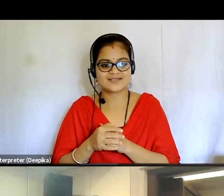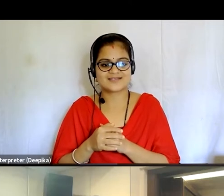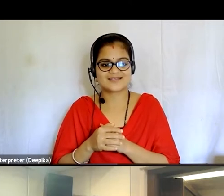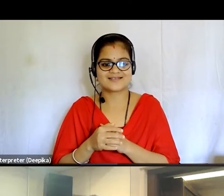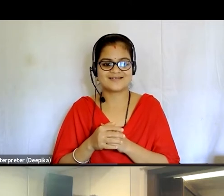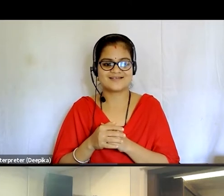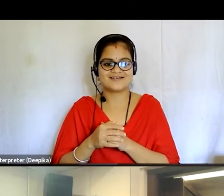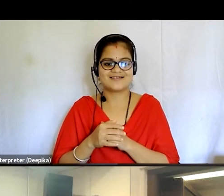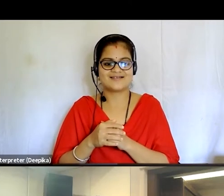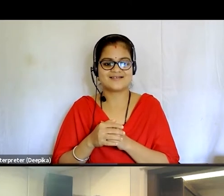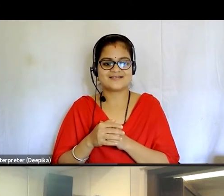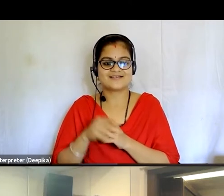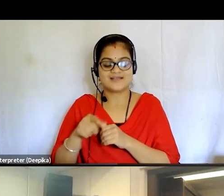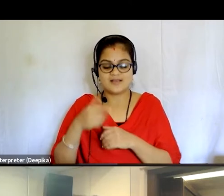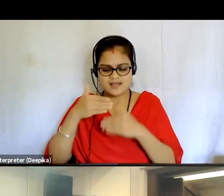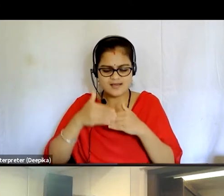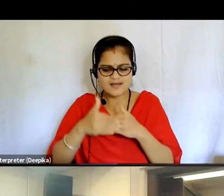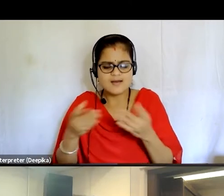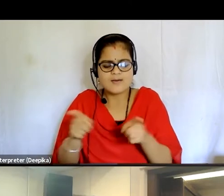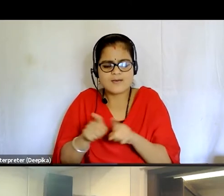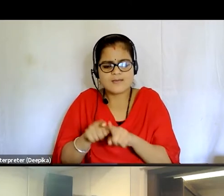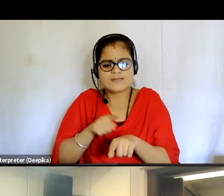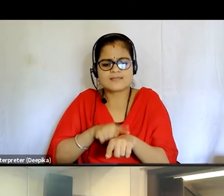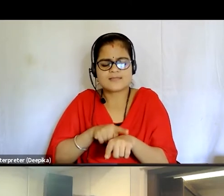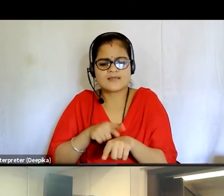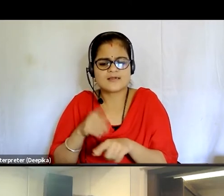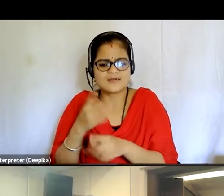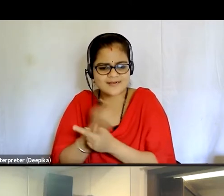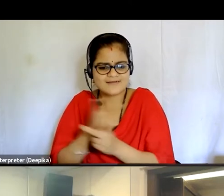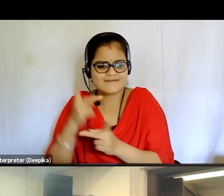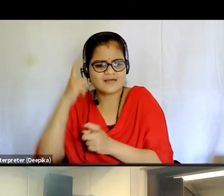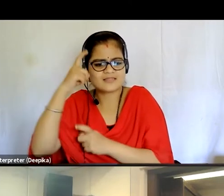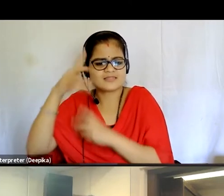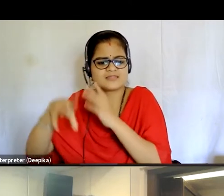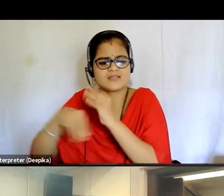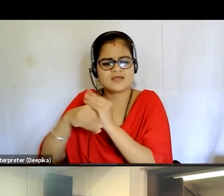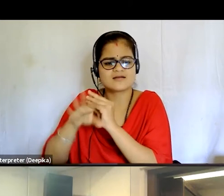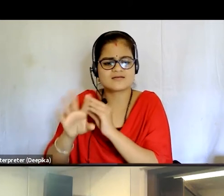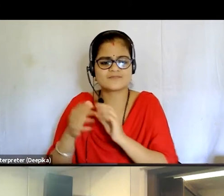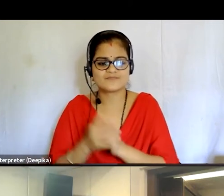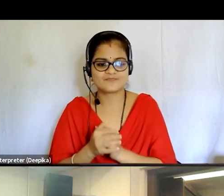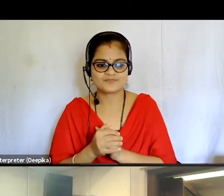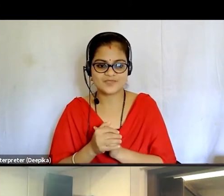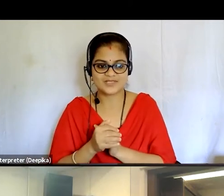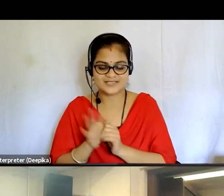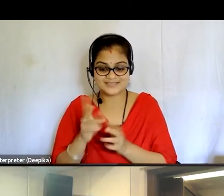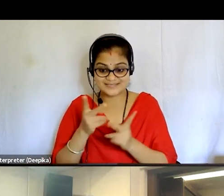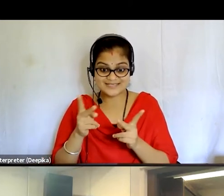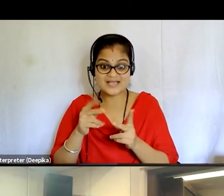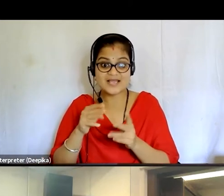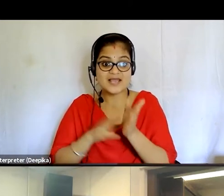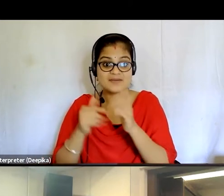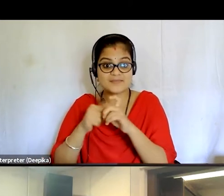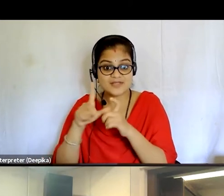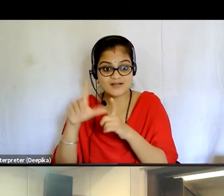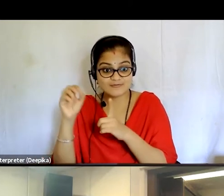relentlessness, to the movement. So that's really the inspiration for the Mogo, or the melodic structure that